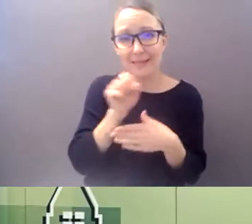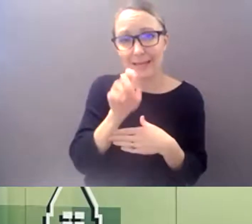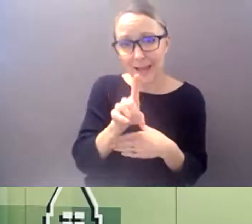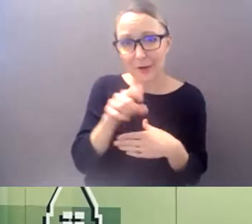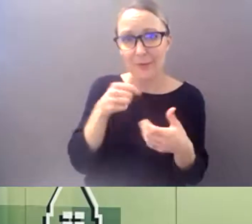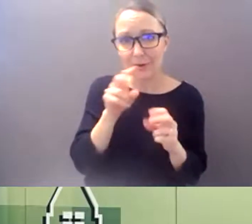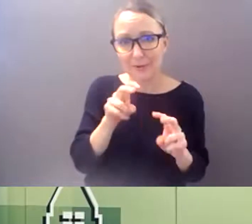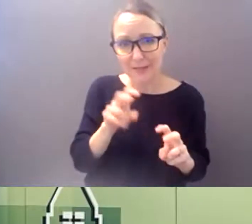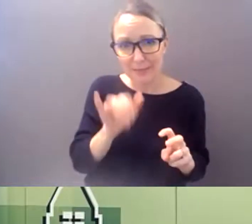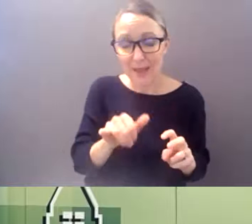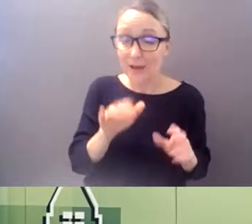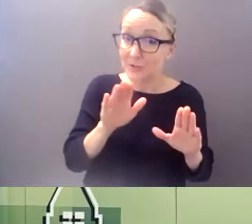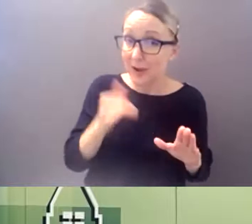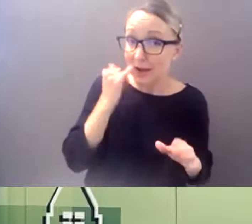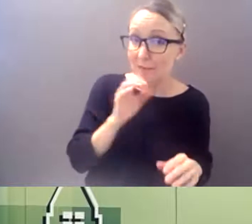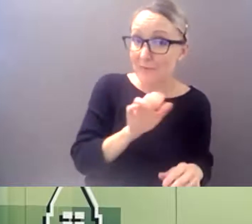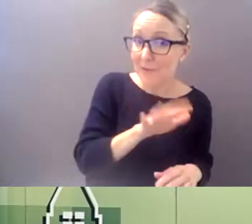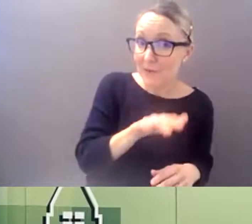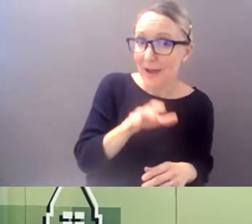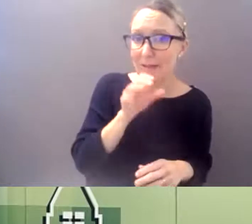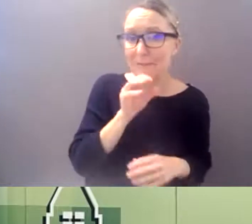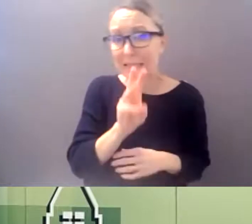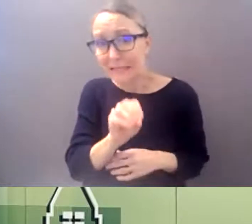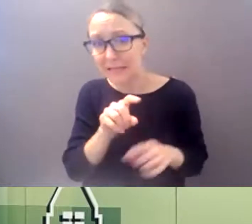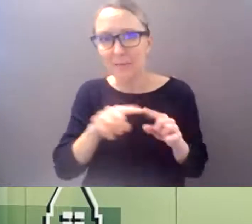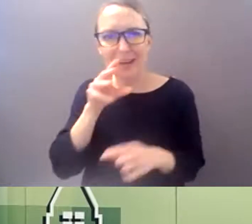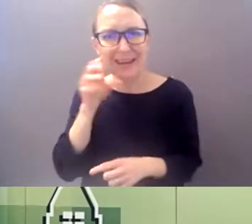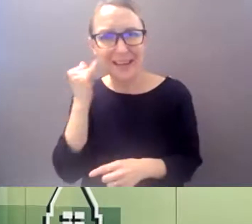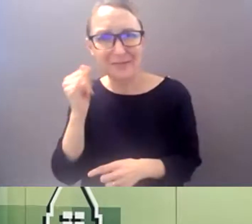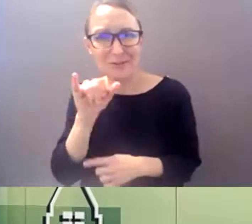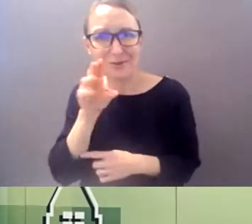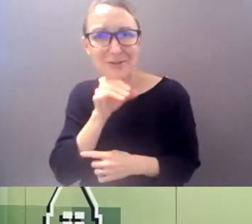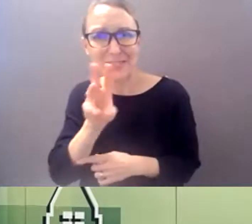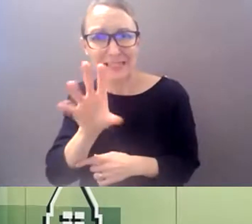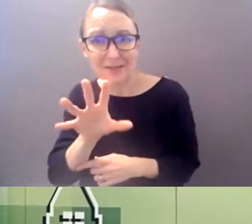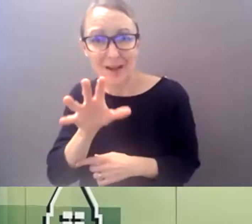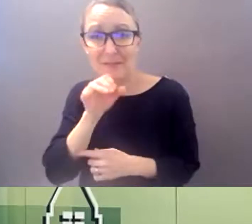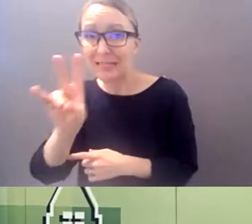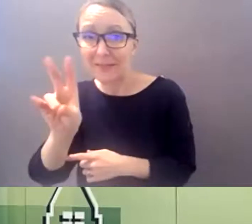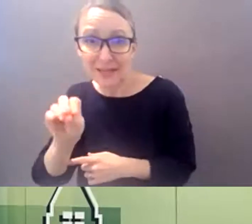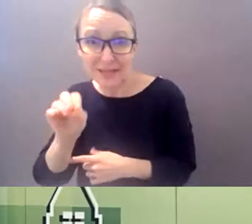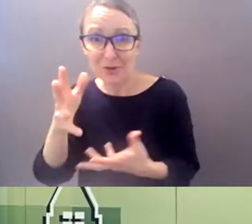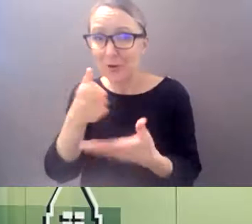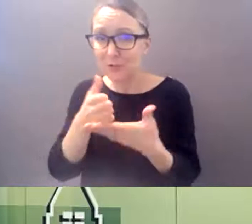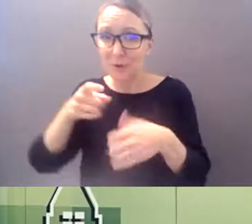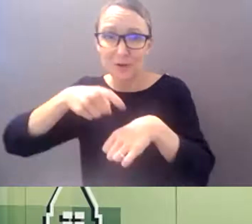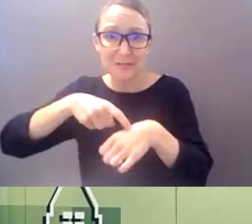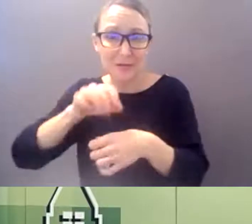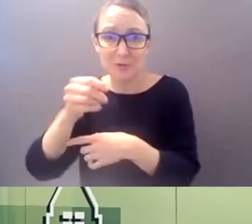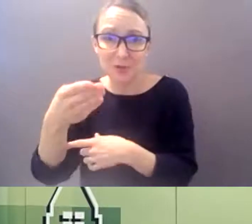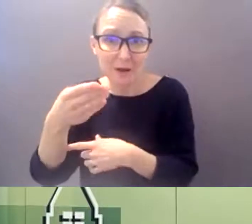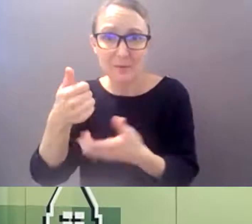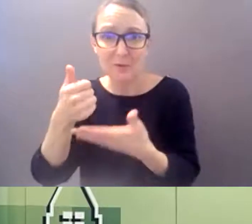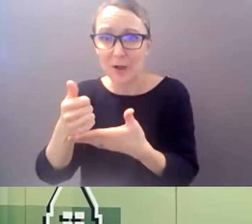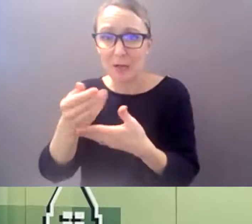60, but if you're 65 or 70 and want to get a part-time job, maybe to help augment with $400